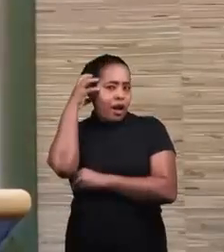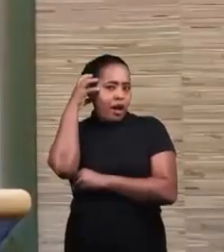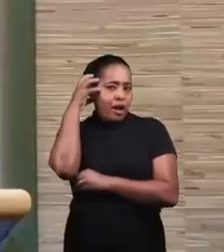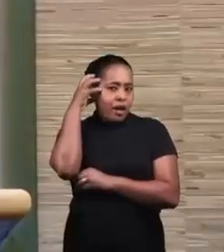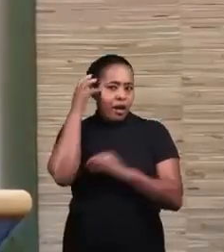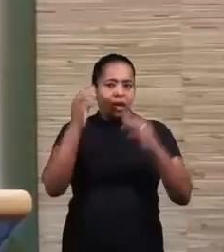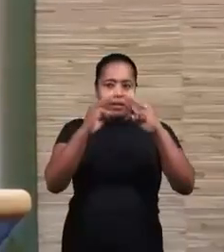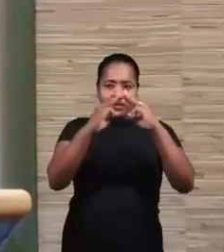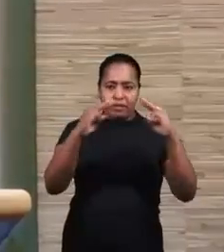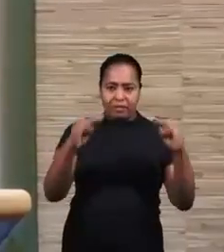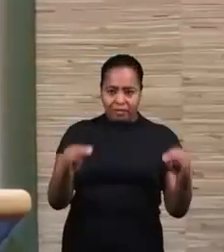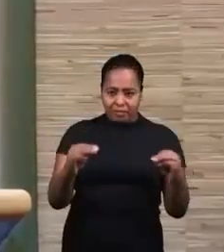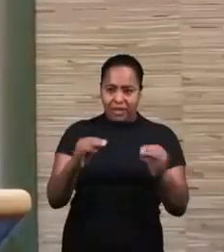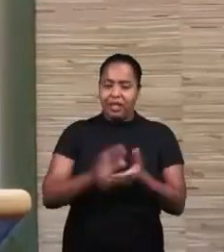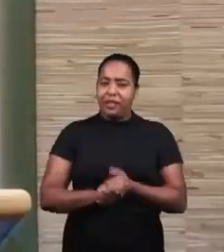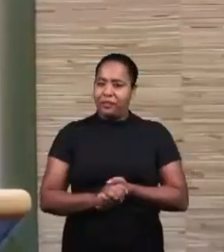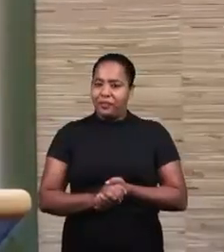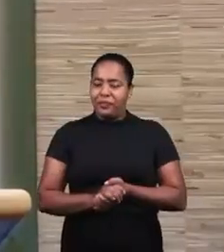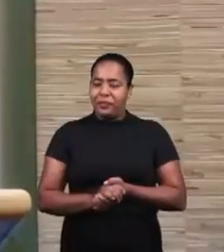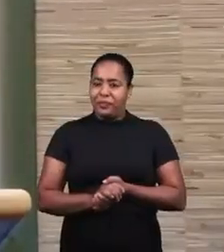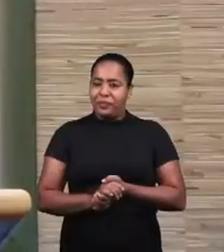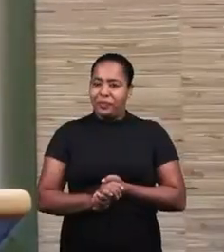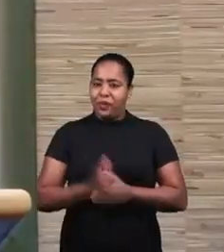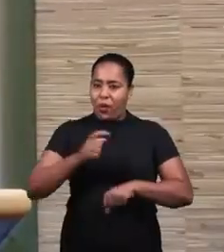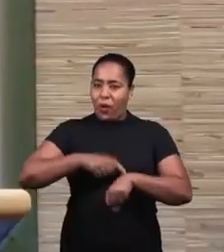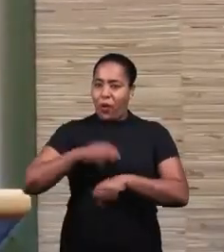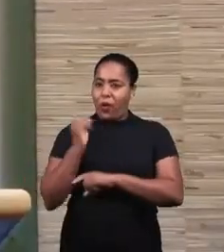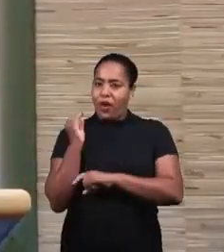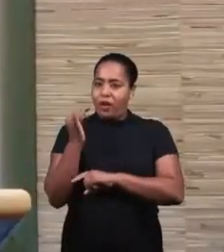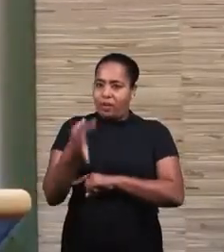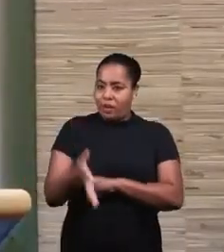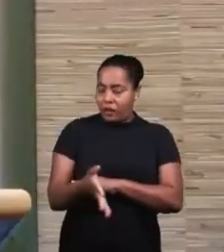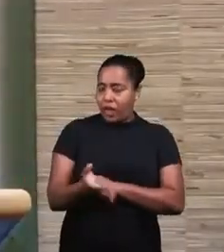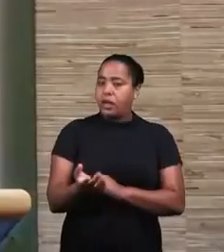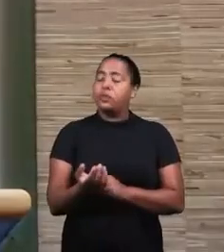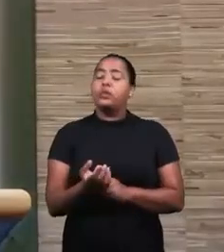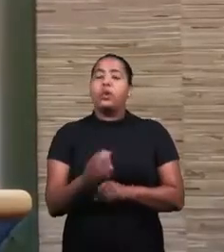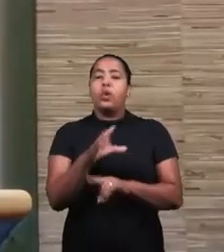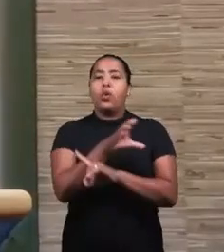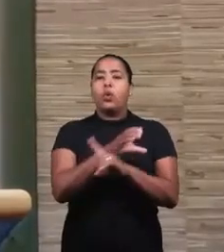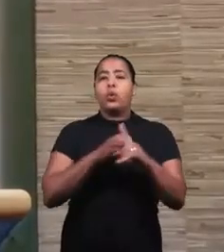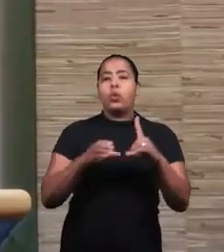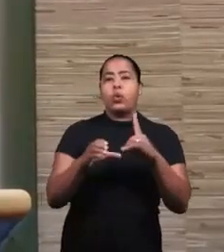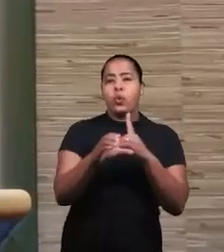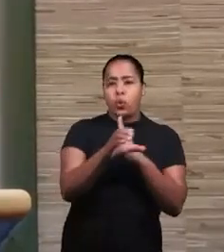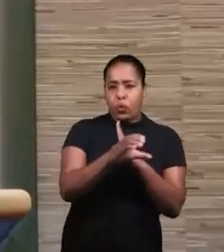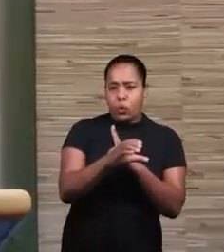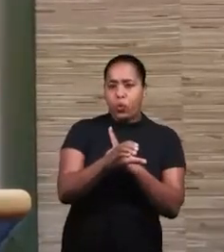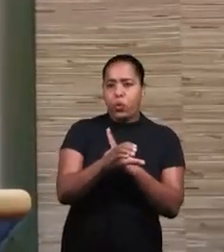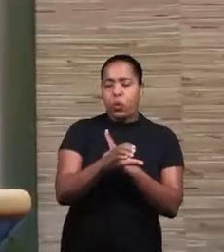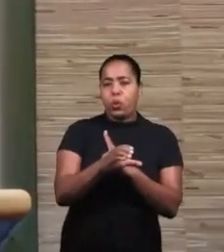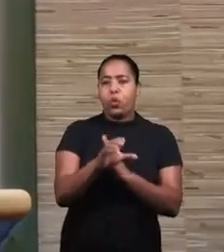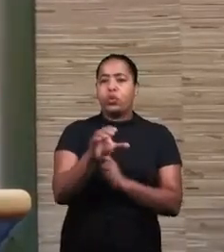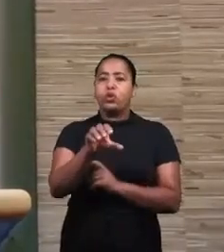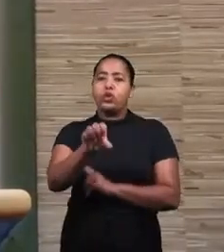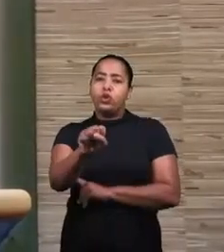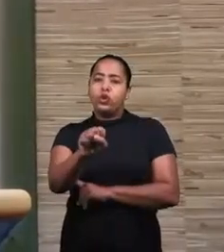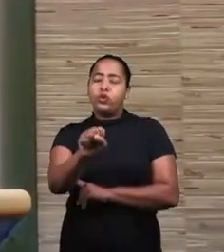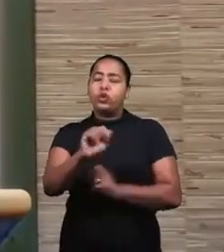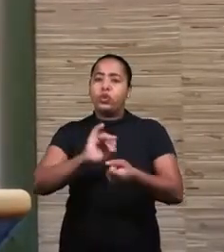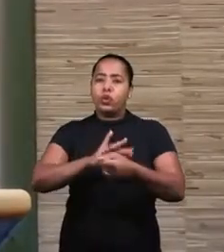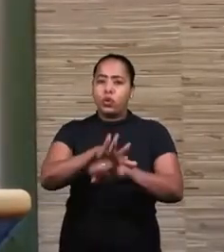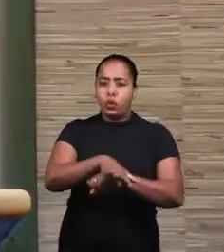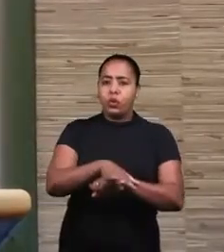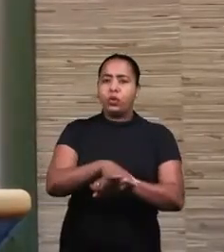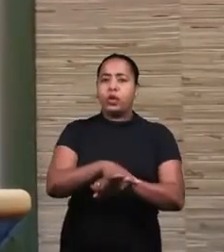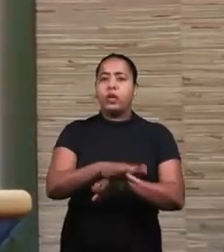Glory be given to the Lord. And the 8 p.m. services via YouTube when the transmission improves. They